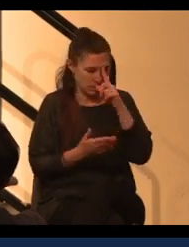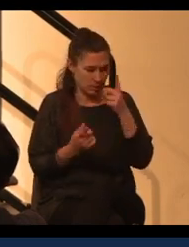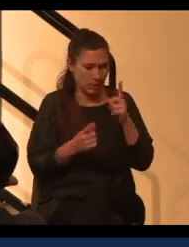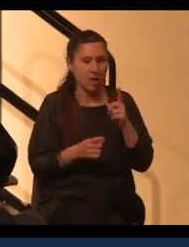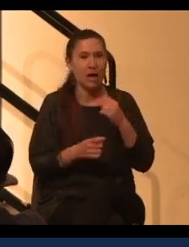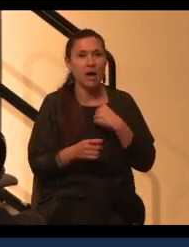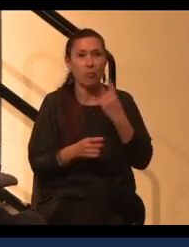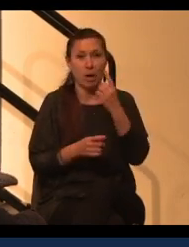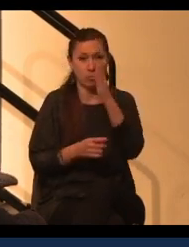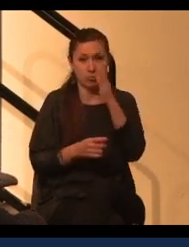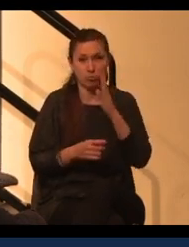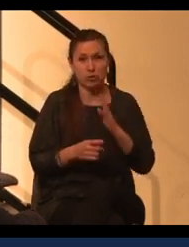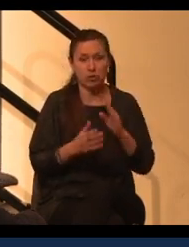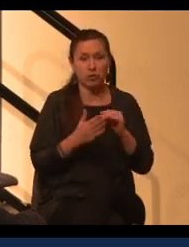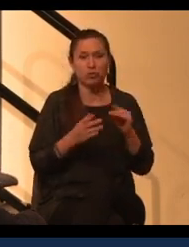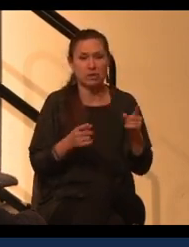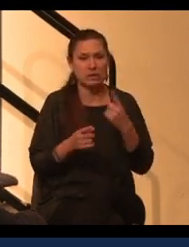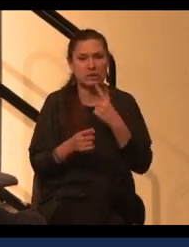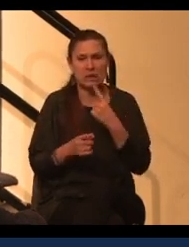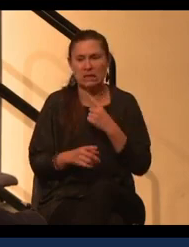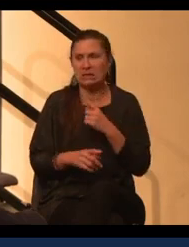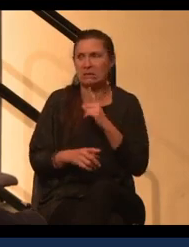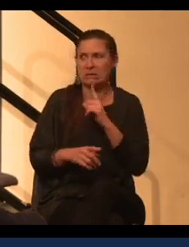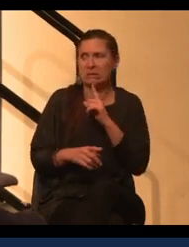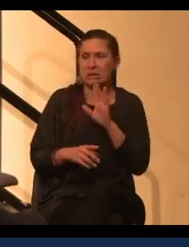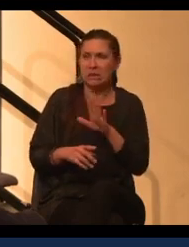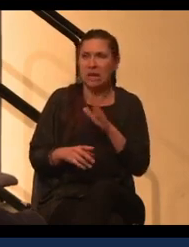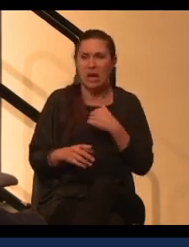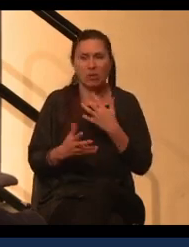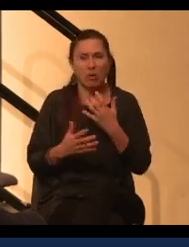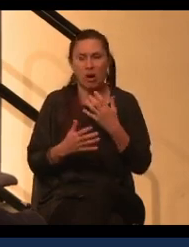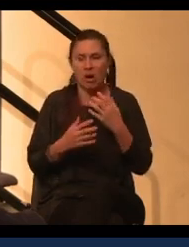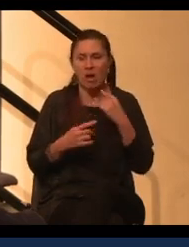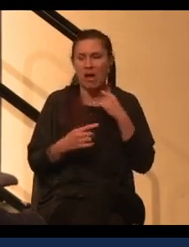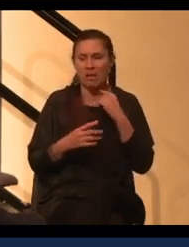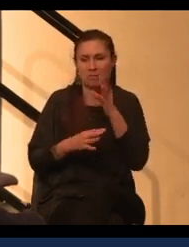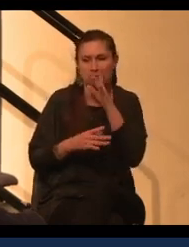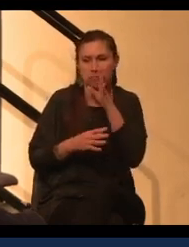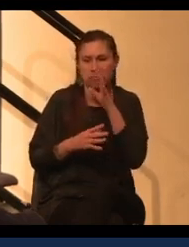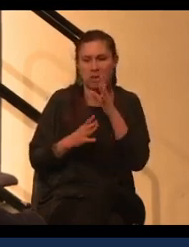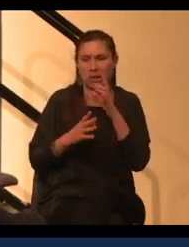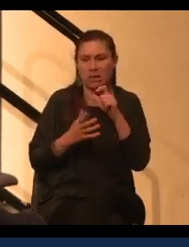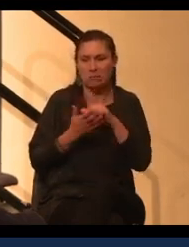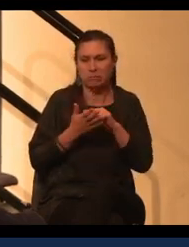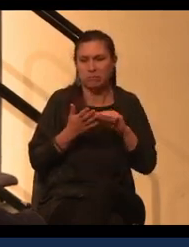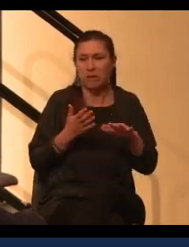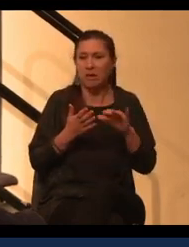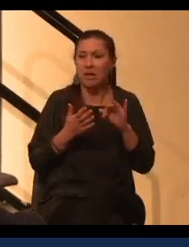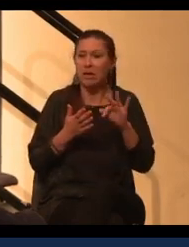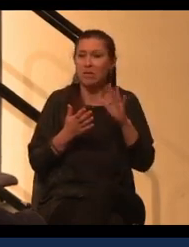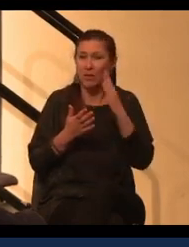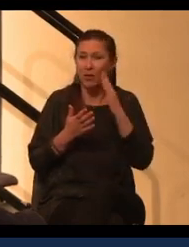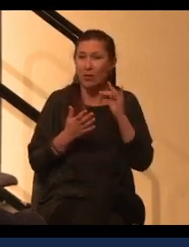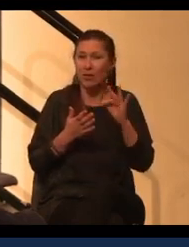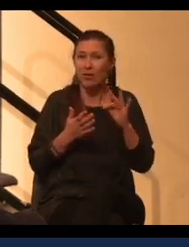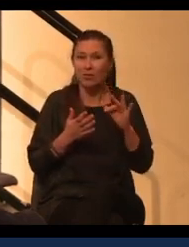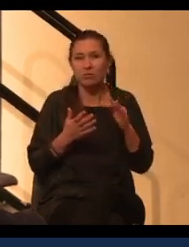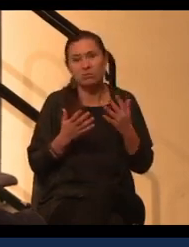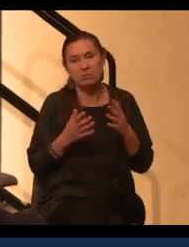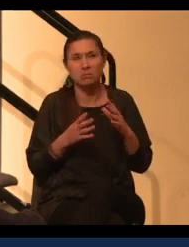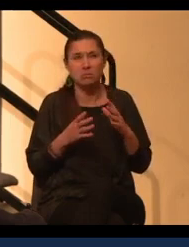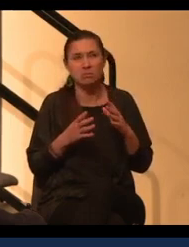Brazilian student of mine went and said, you know, I really want to get rid of my accent, because some of you may know that if you have, depending on